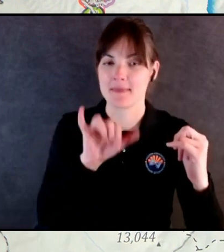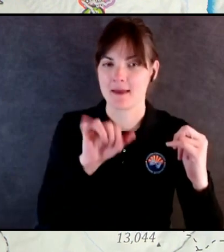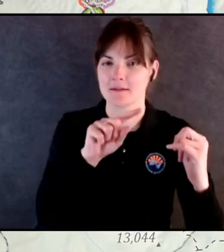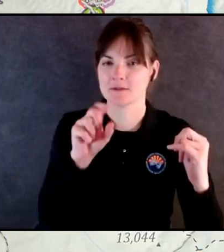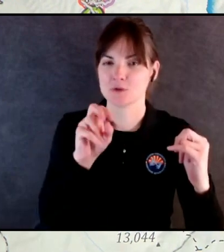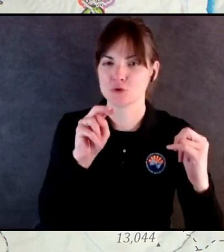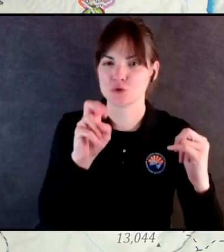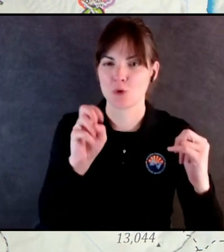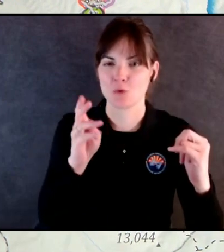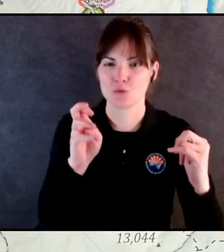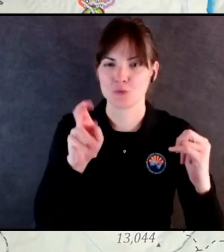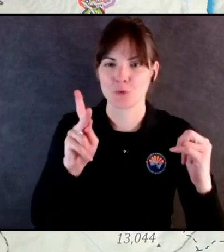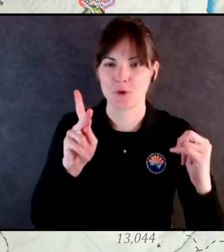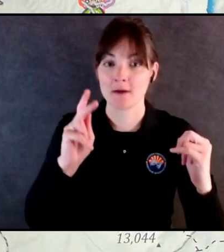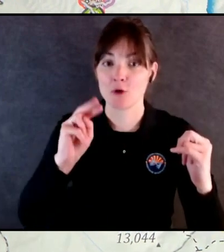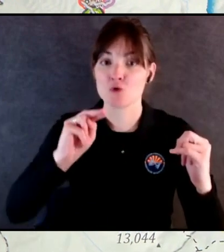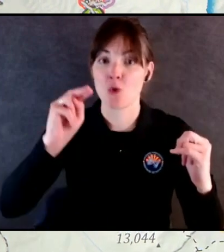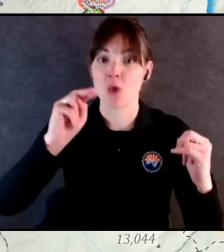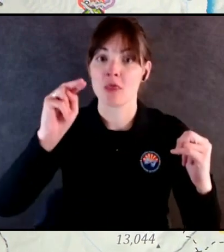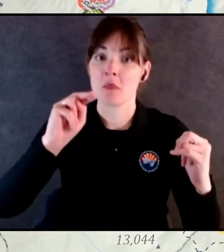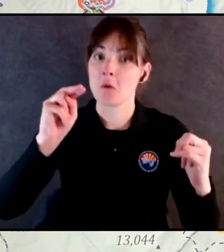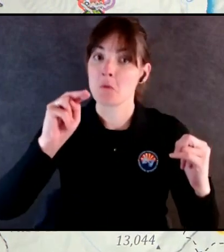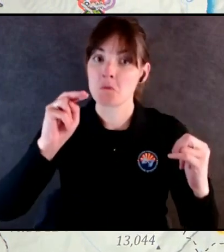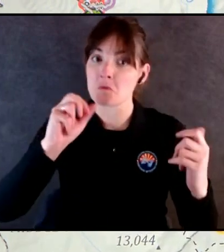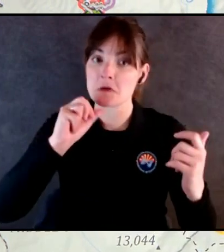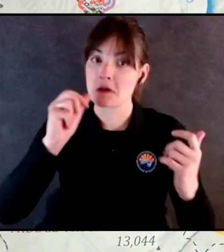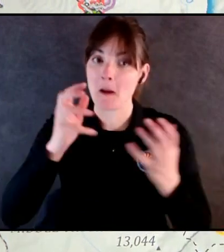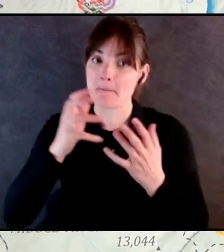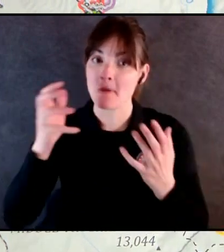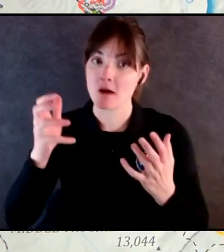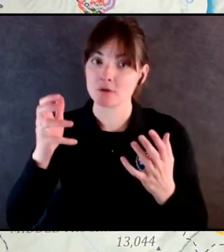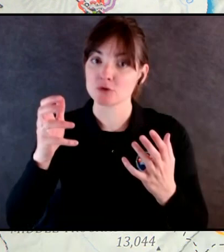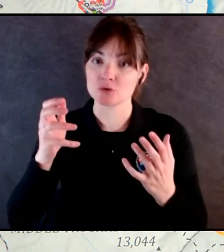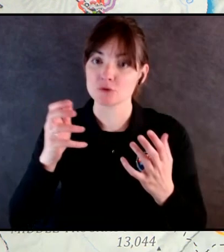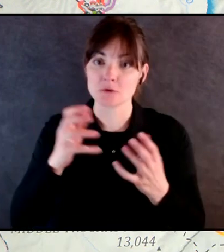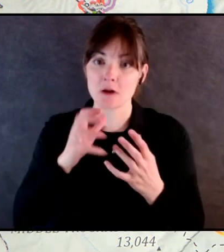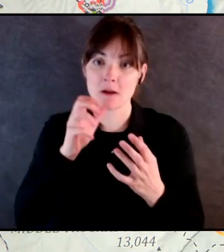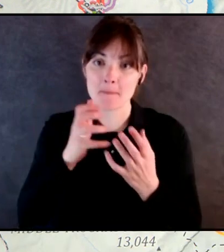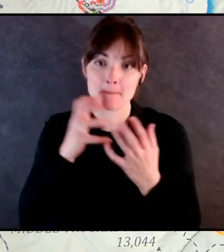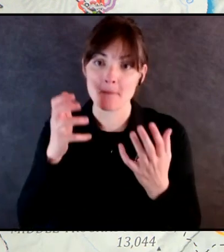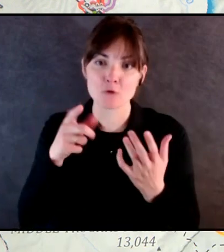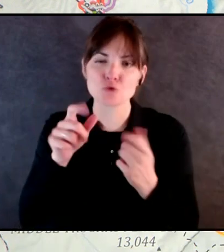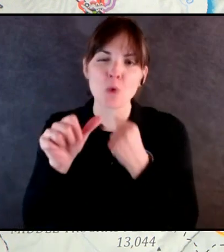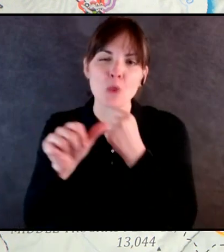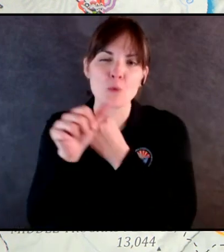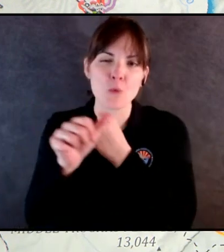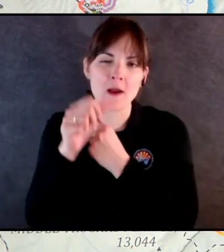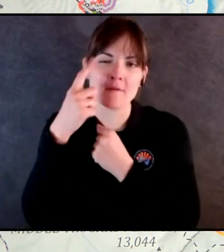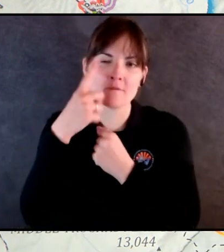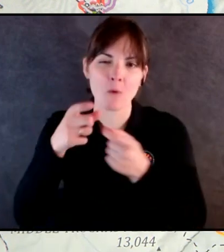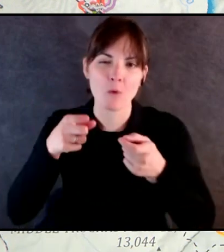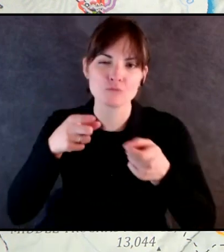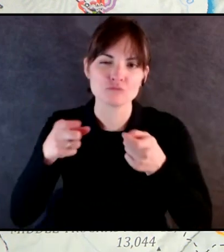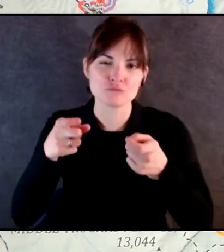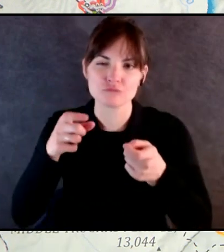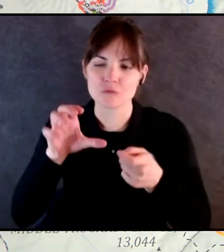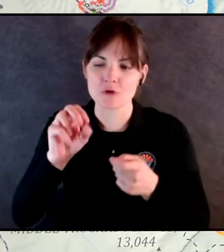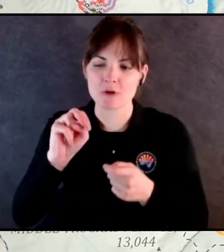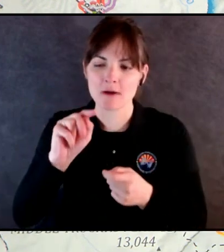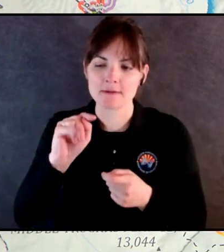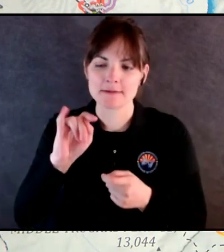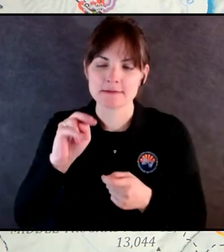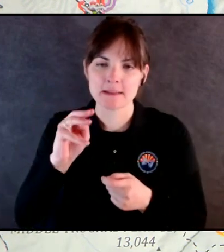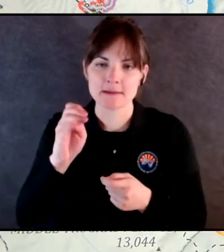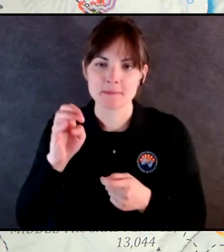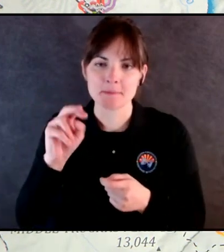we haven't had any issues there as far as a threat to containment. The only smoke that we've seen on the whole fire in the last